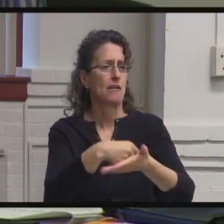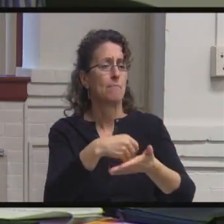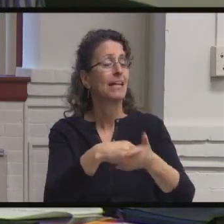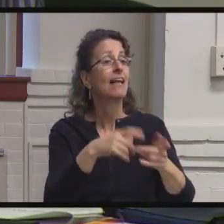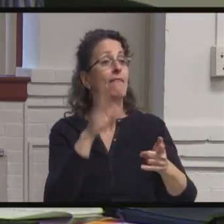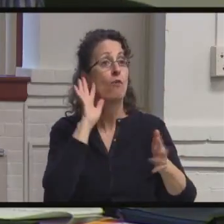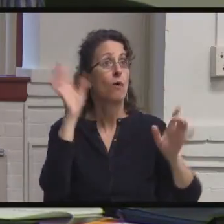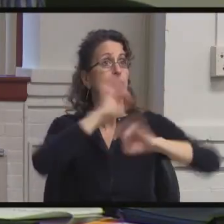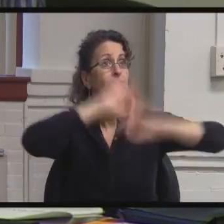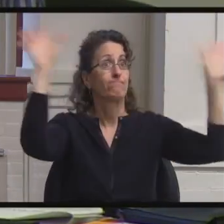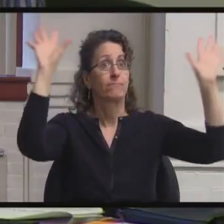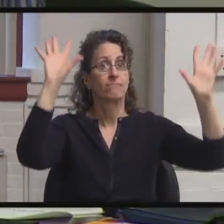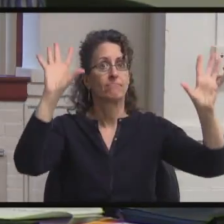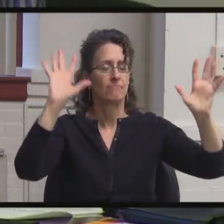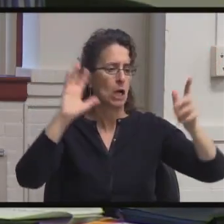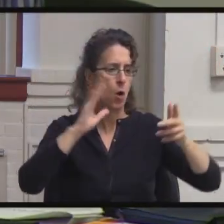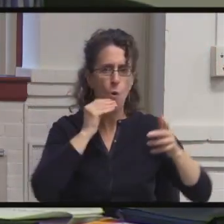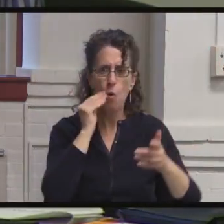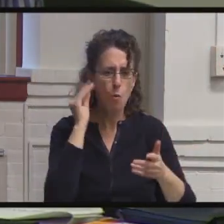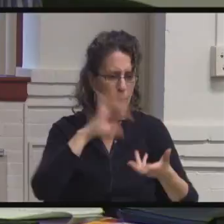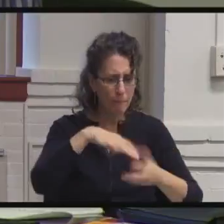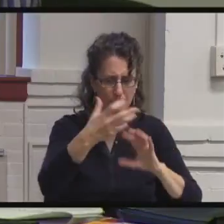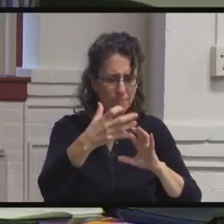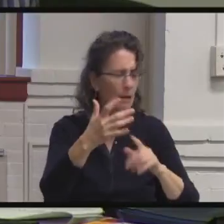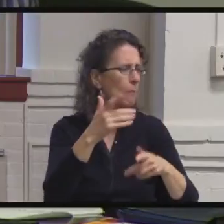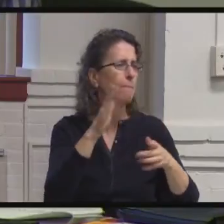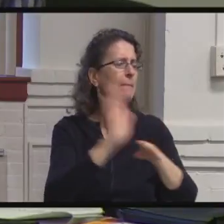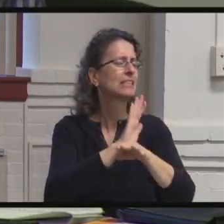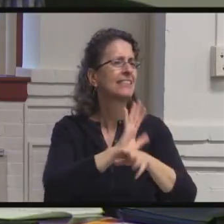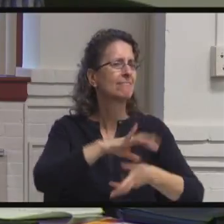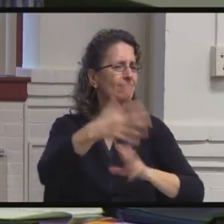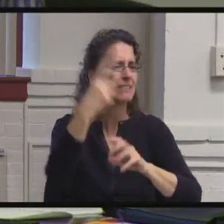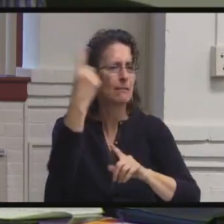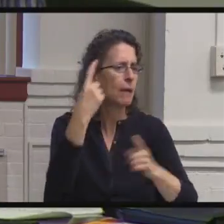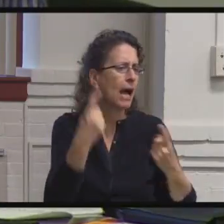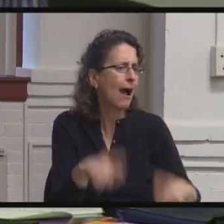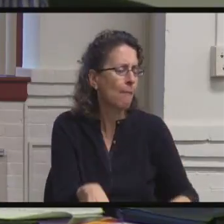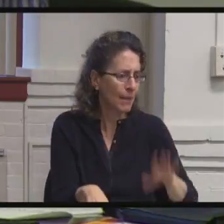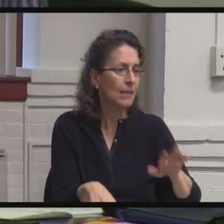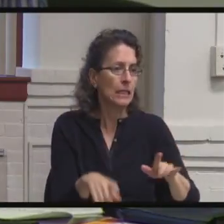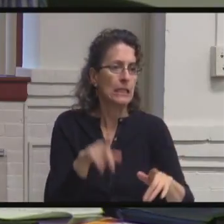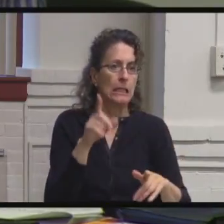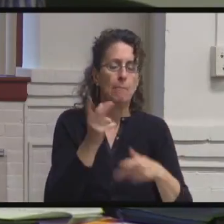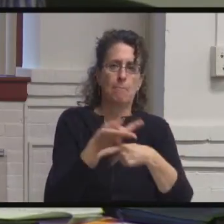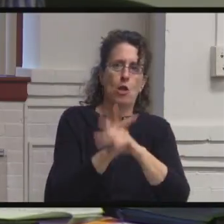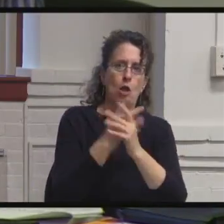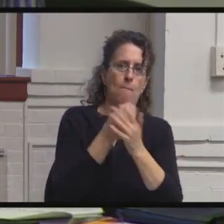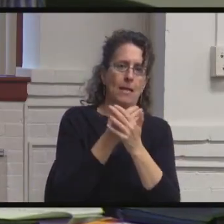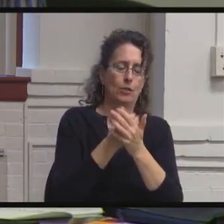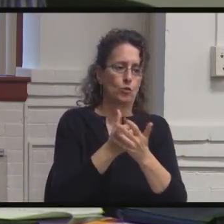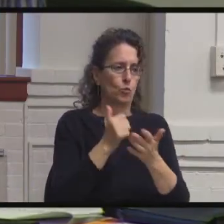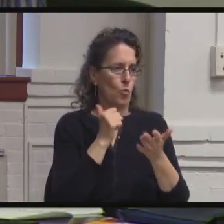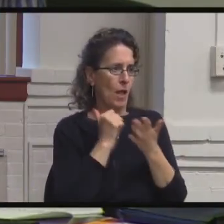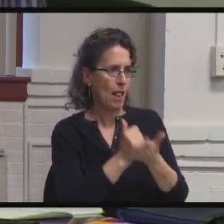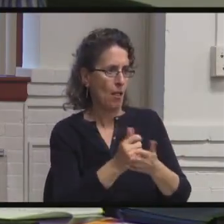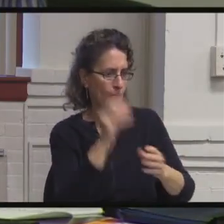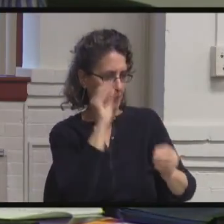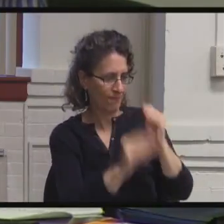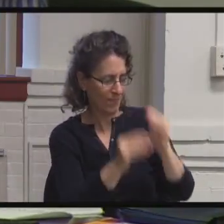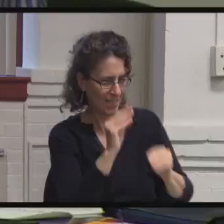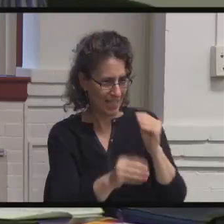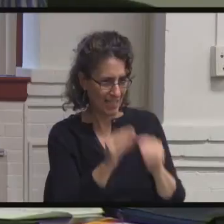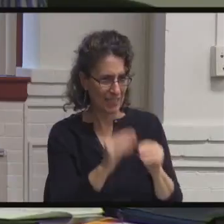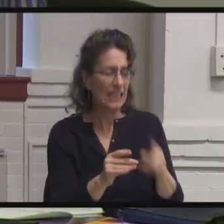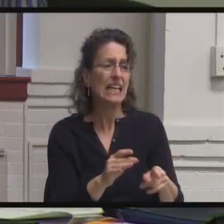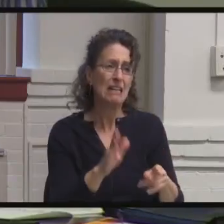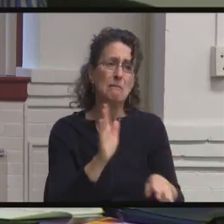relief loan. The business is struggling a little, but they are trying to do as much as they can to bring